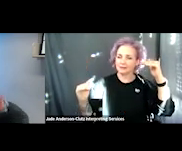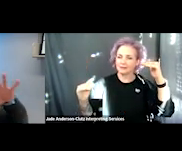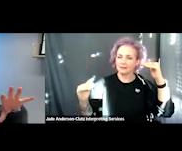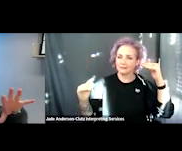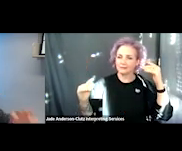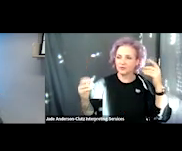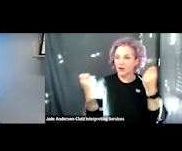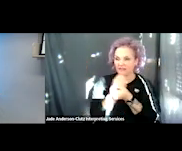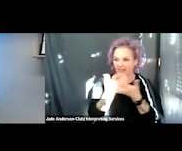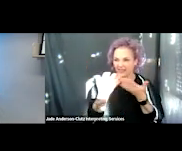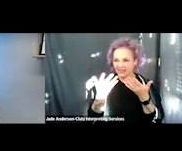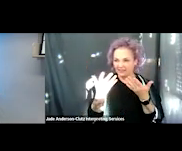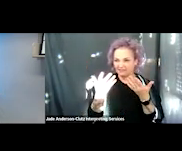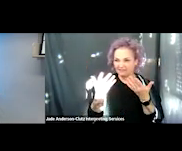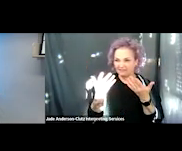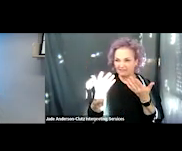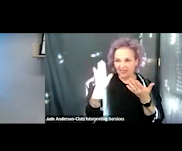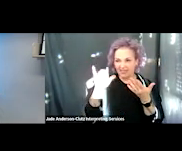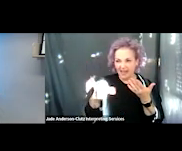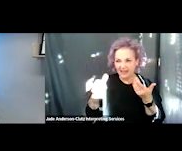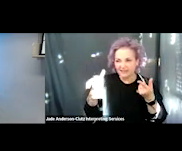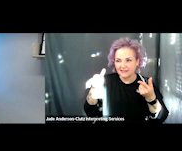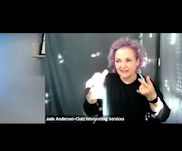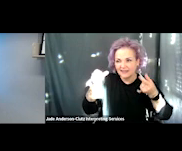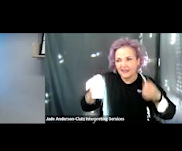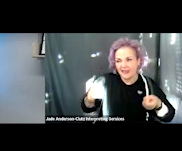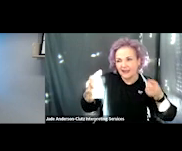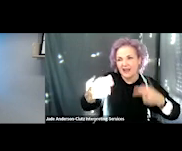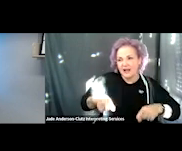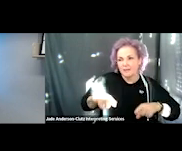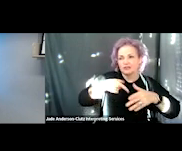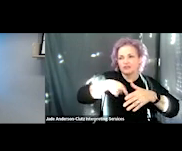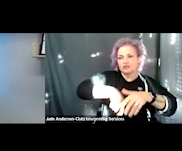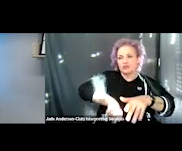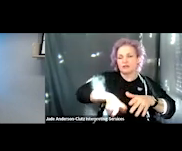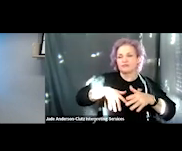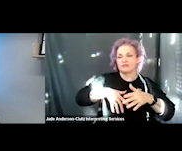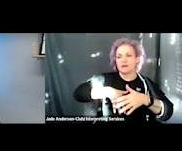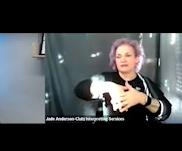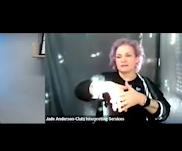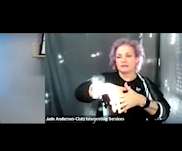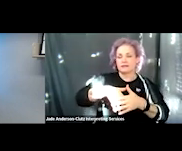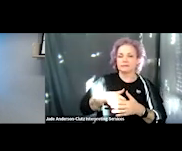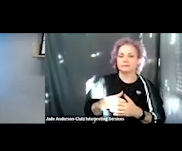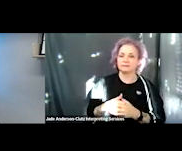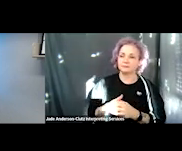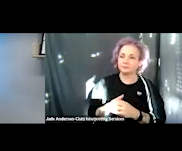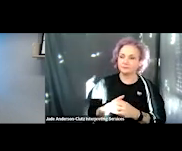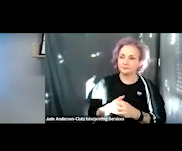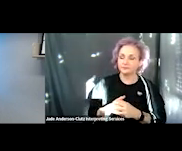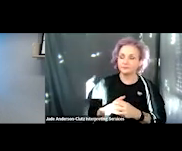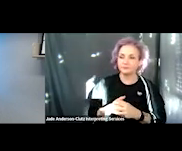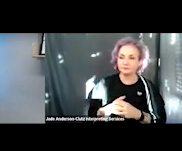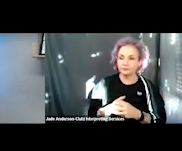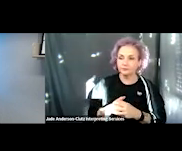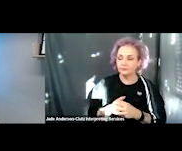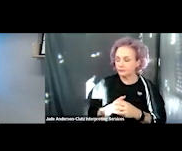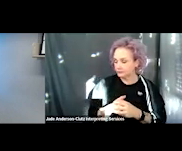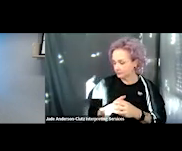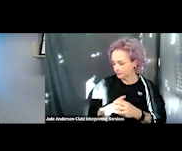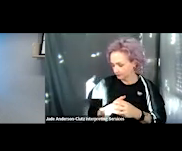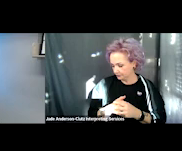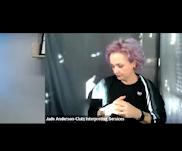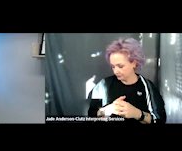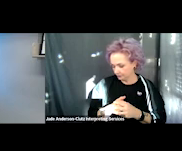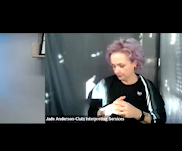actually wanted to study as well is this genetic risk factor component. And this is what I actually looked at in